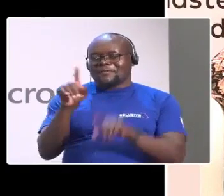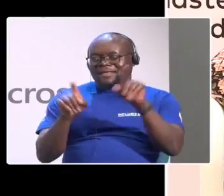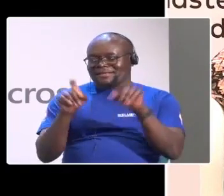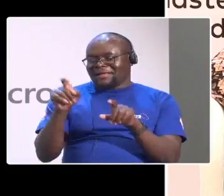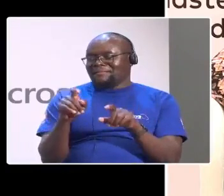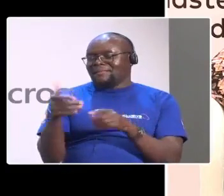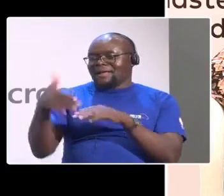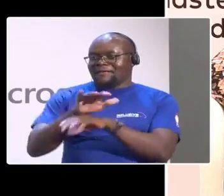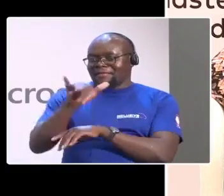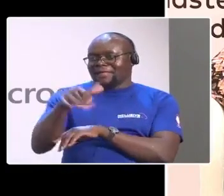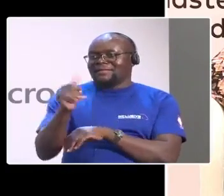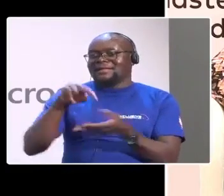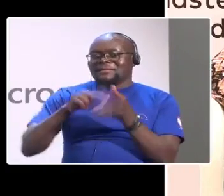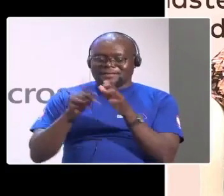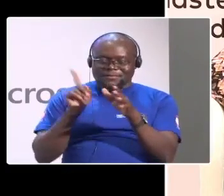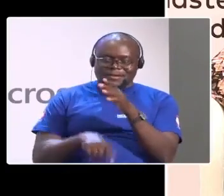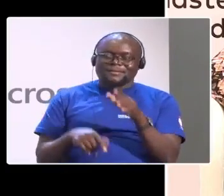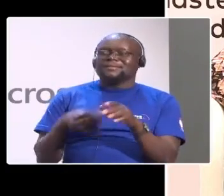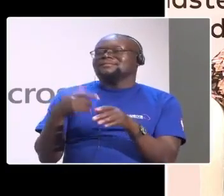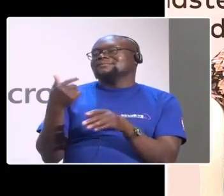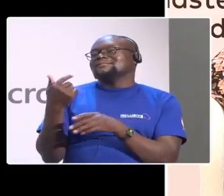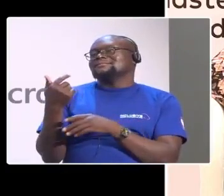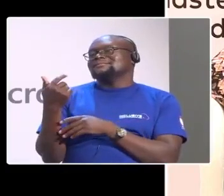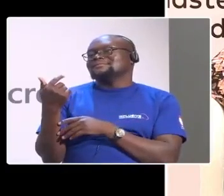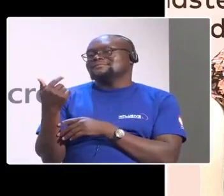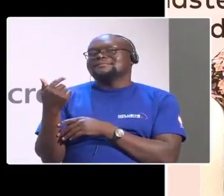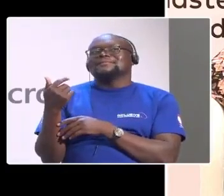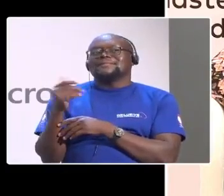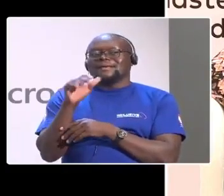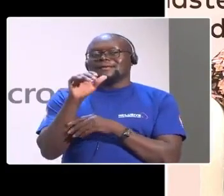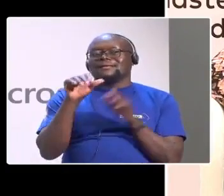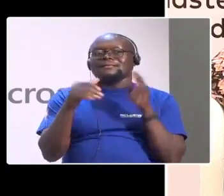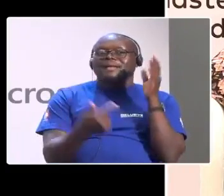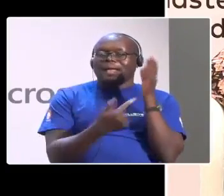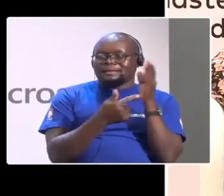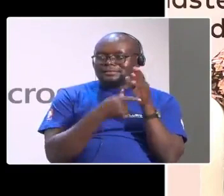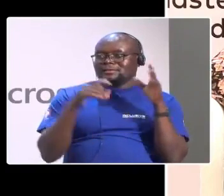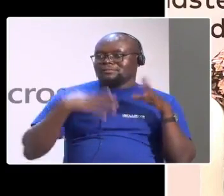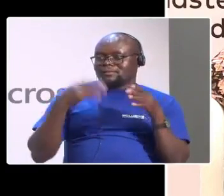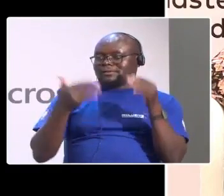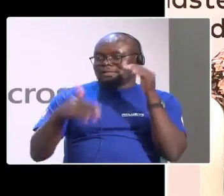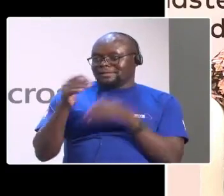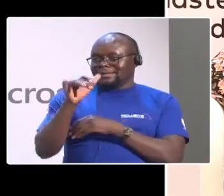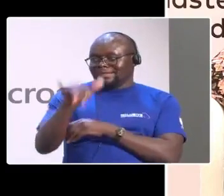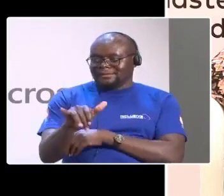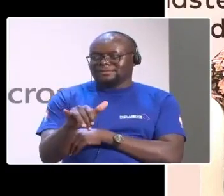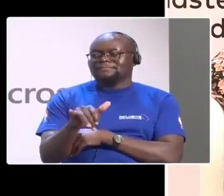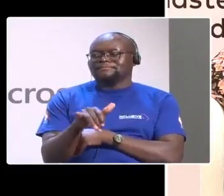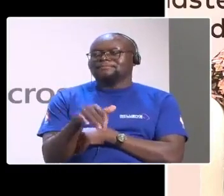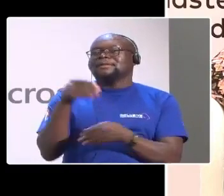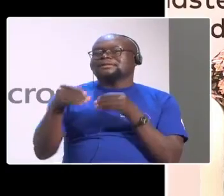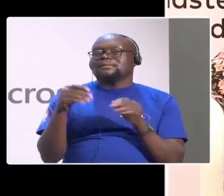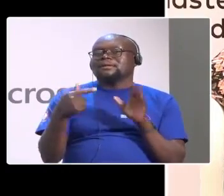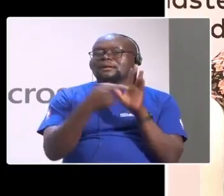covers that. So that means that they are touching AT, which is touching people with disabilities. So that is very good